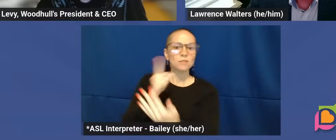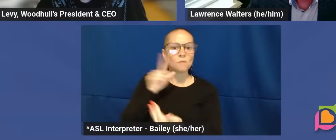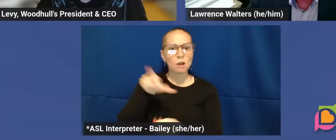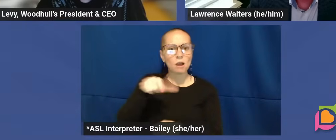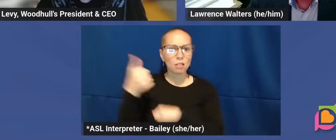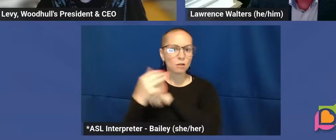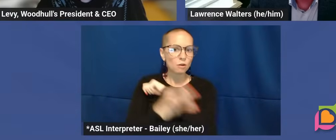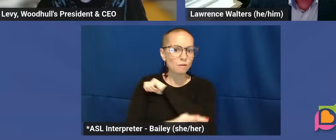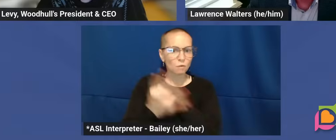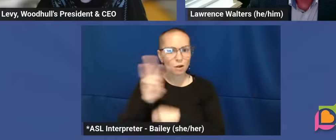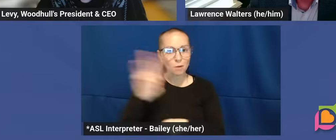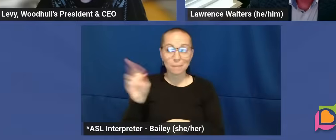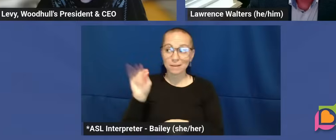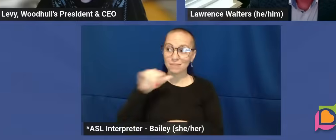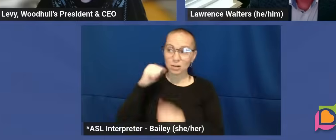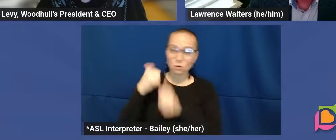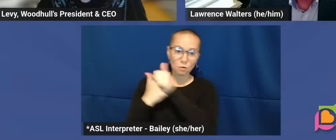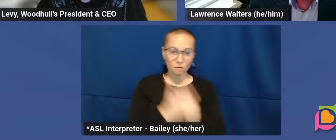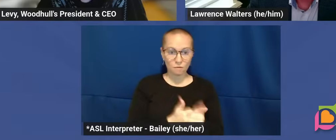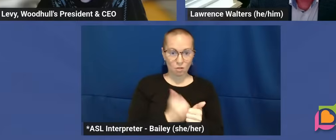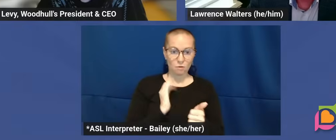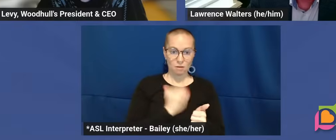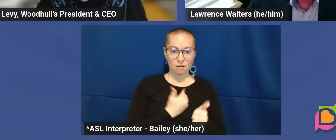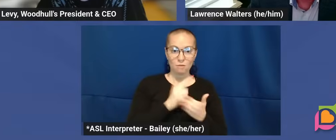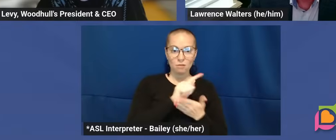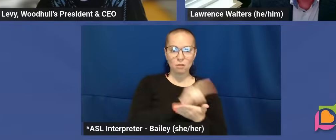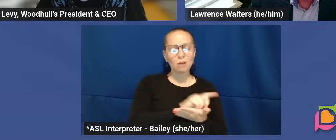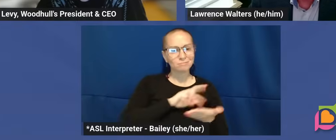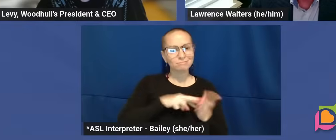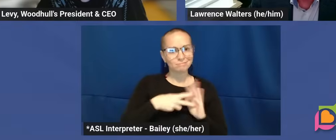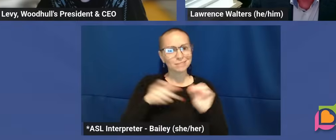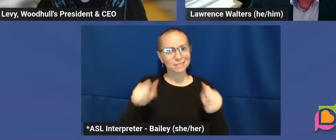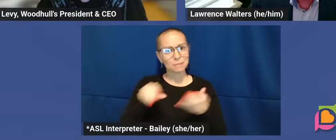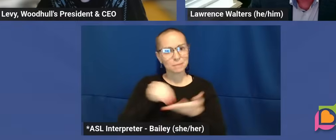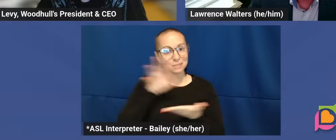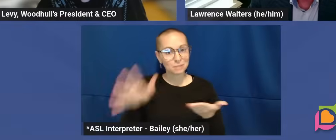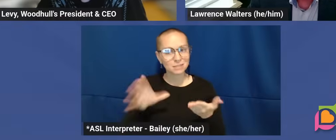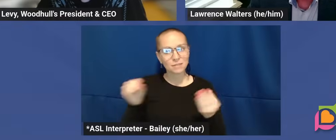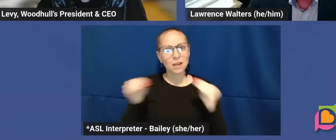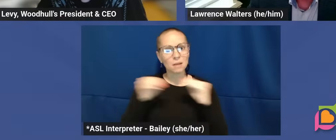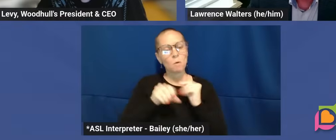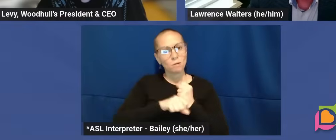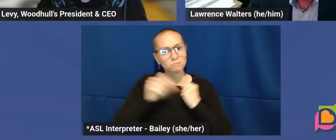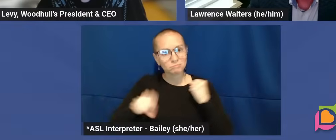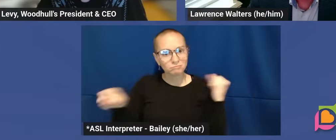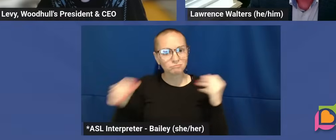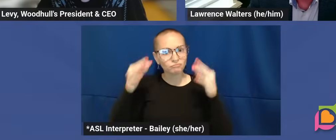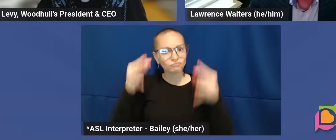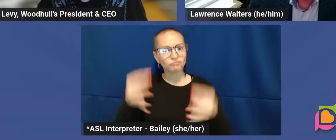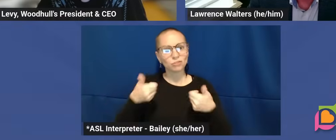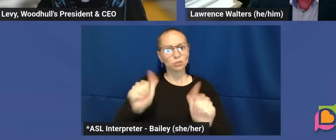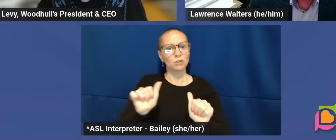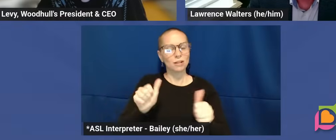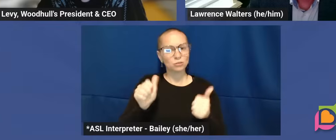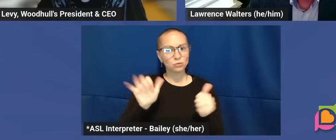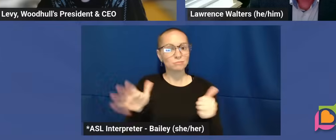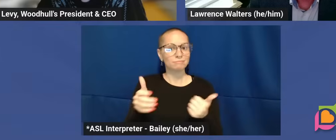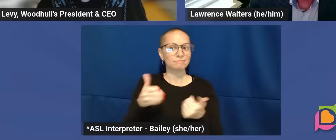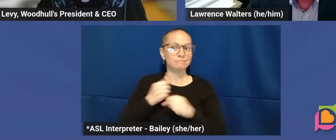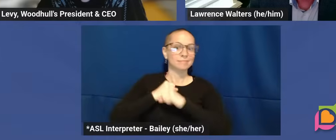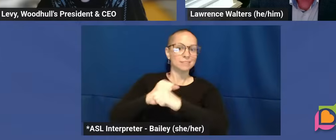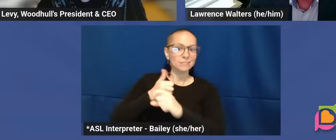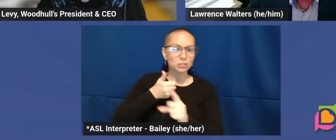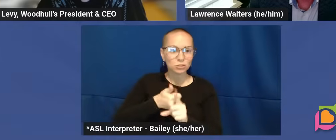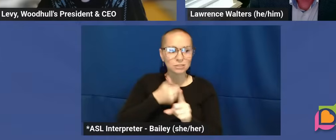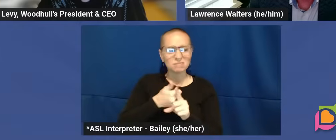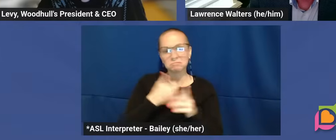operators if they do not comply with these laws. And it can be, a very expensive and lengthy proceeding to try to defend yourself, even if,